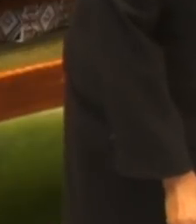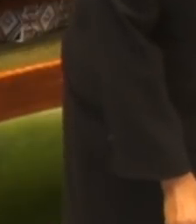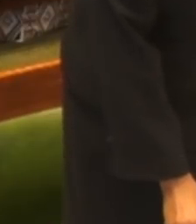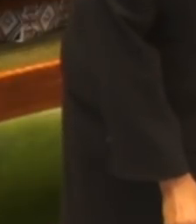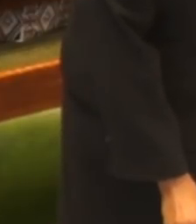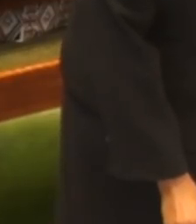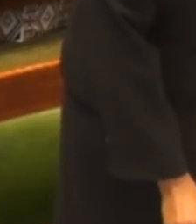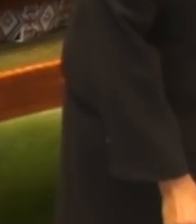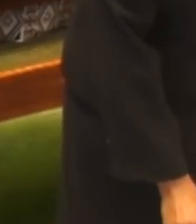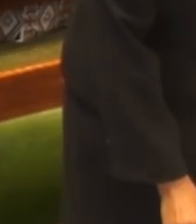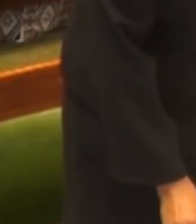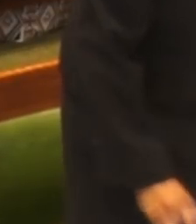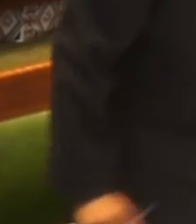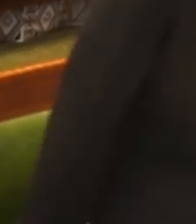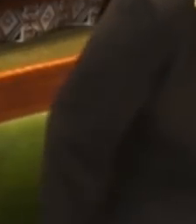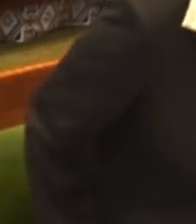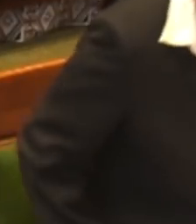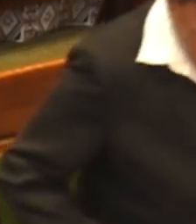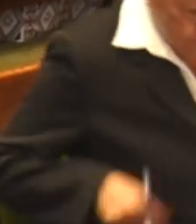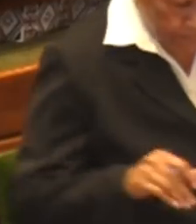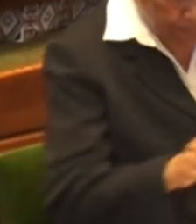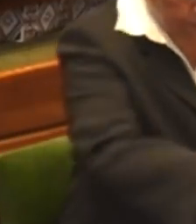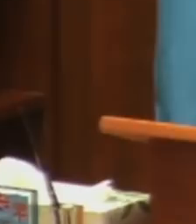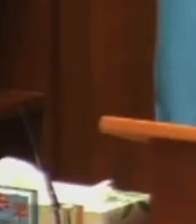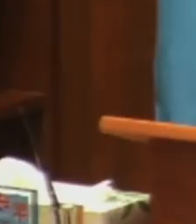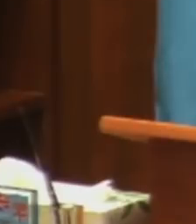Acknowledgement of the appointment of the President of the Republic of Fiji.